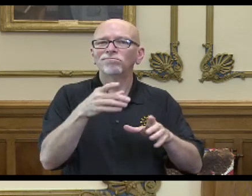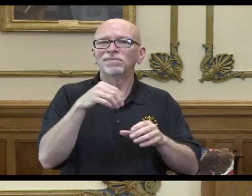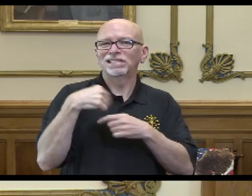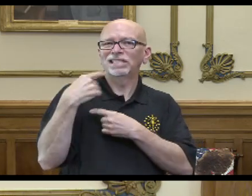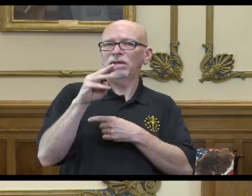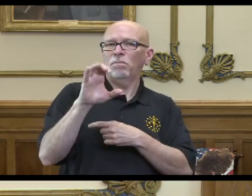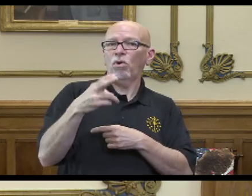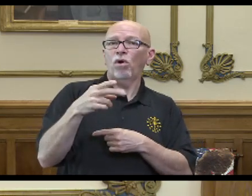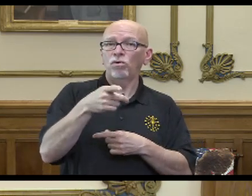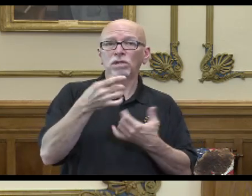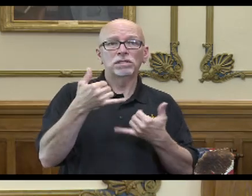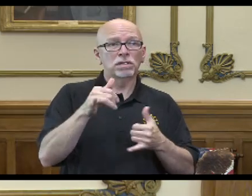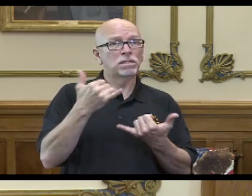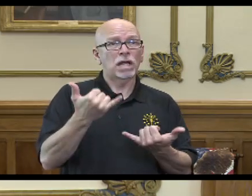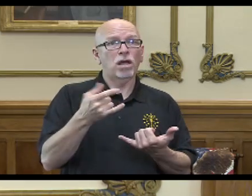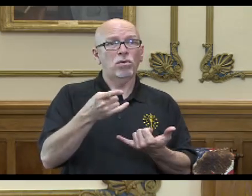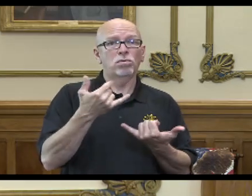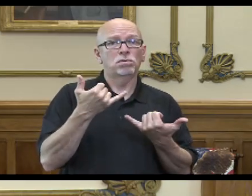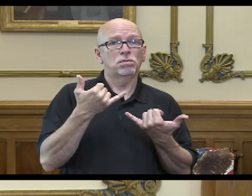guys